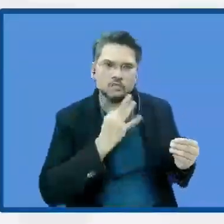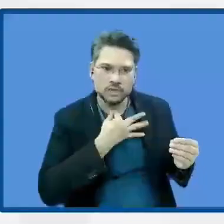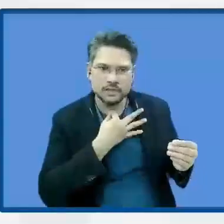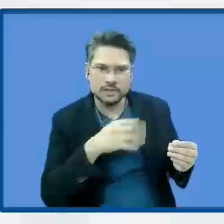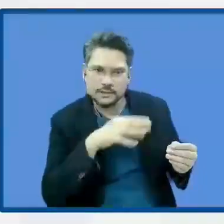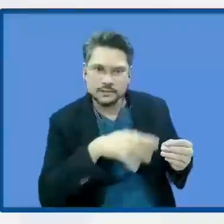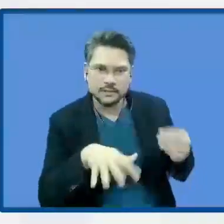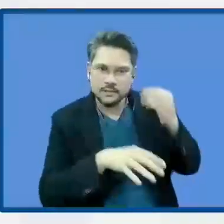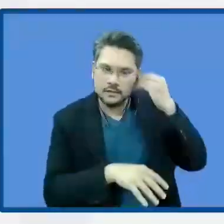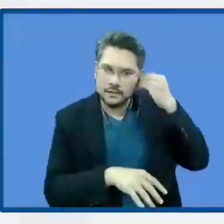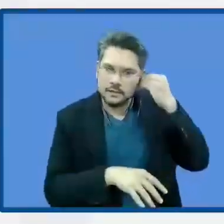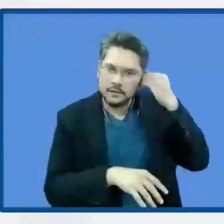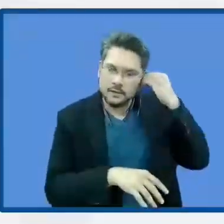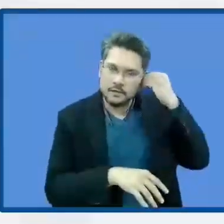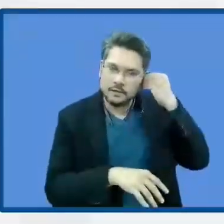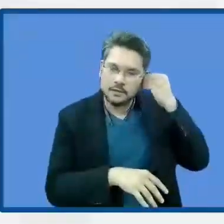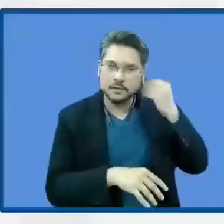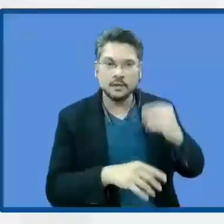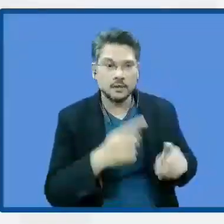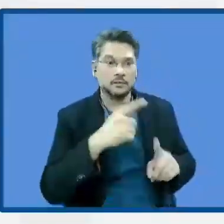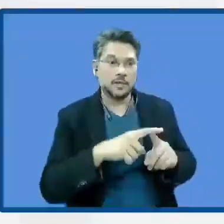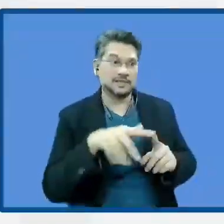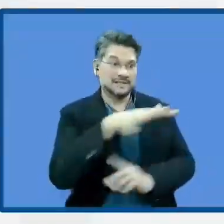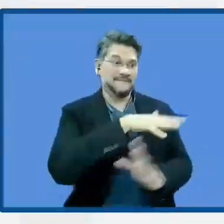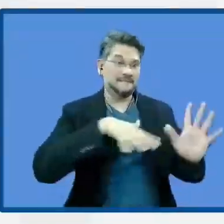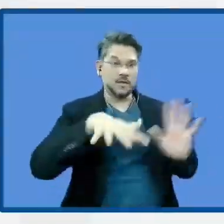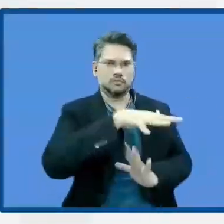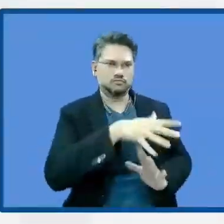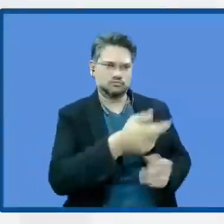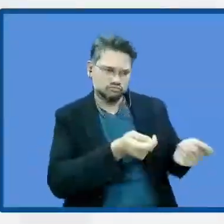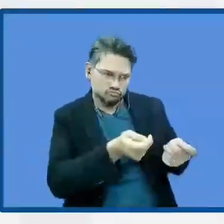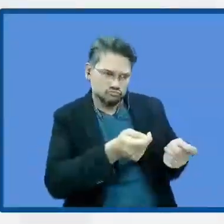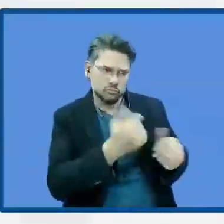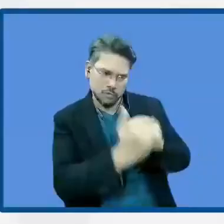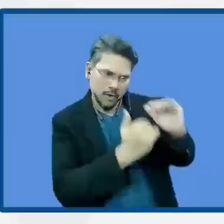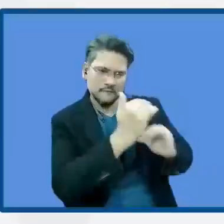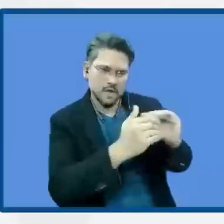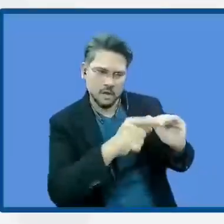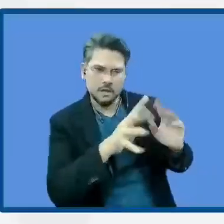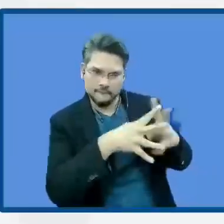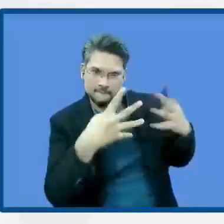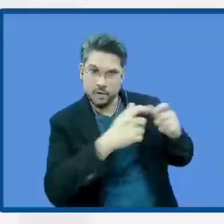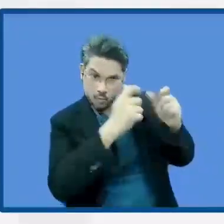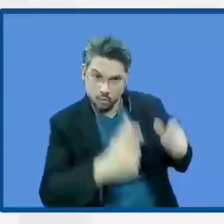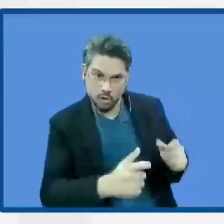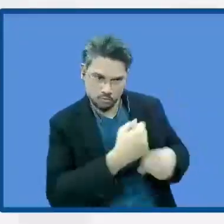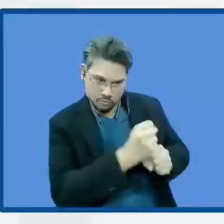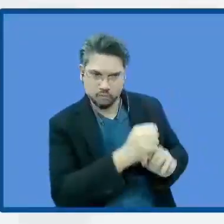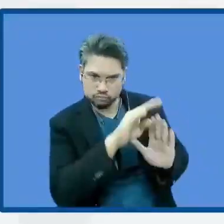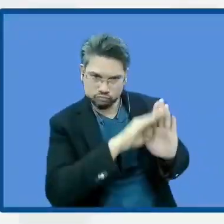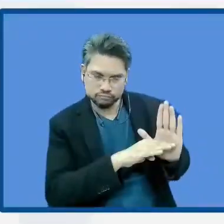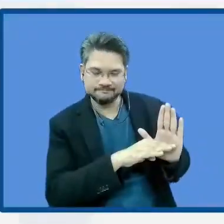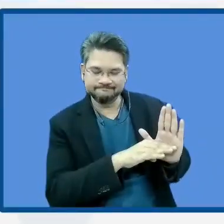and environmental management and development as the big framework of what we are trying